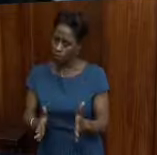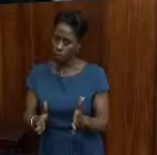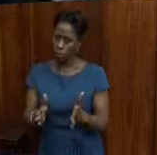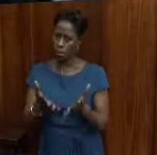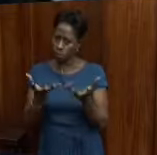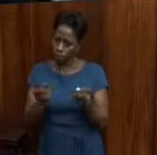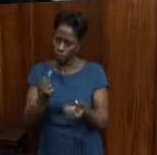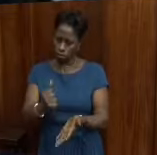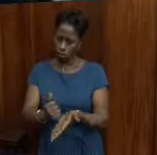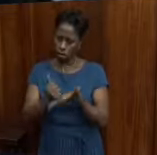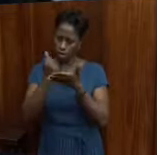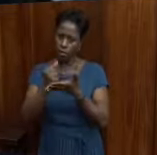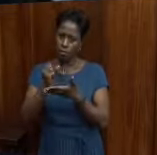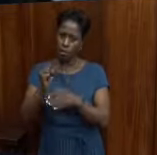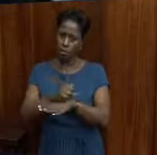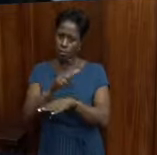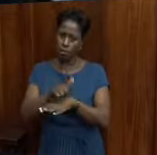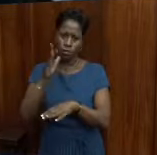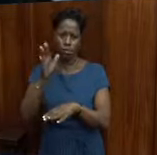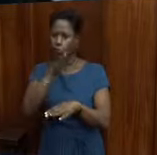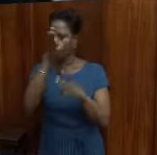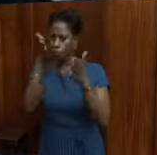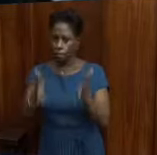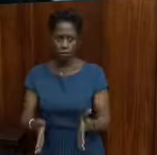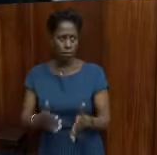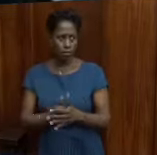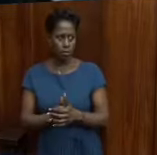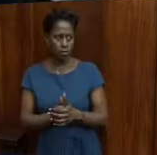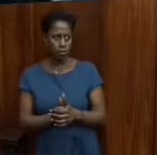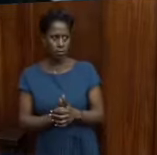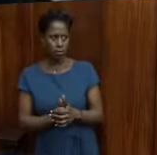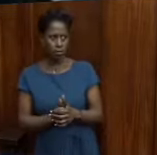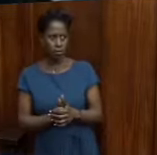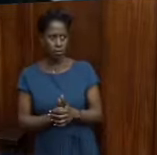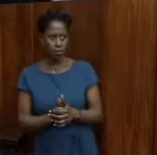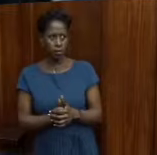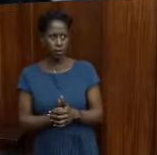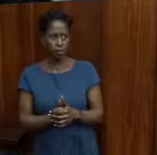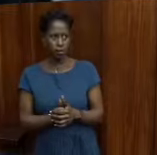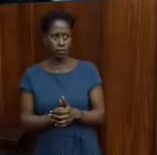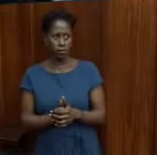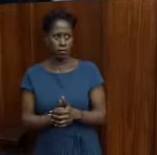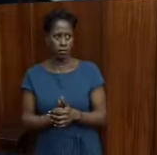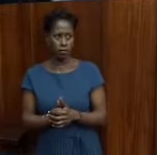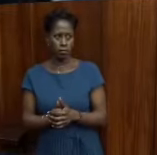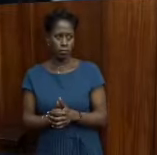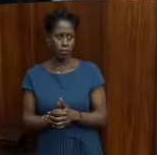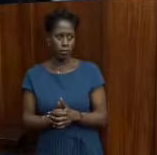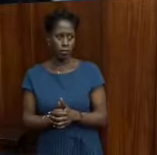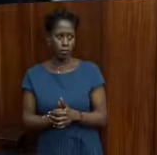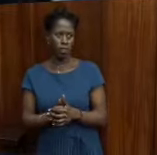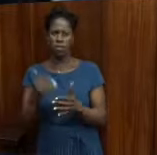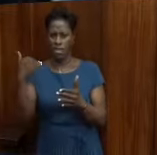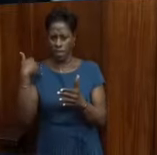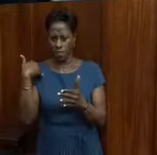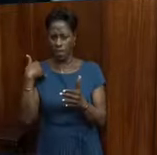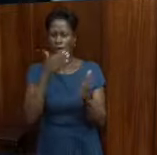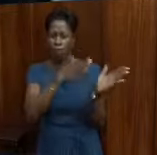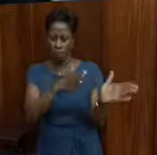and supermarkets with a view to reestablish a marketing presence for bananas and other crop producers. Two, to seek to